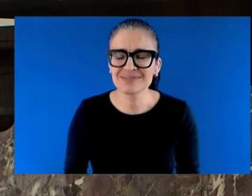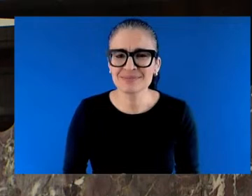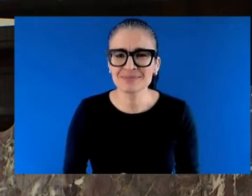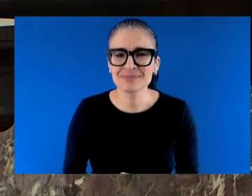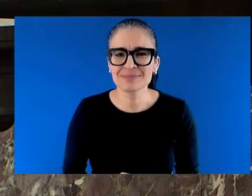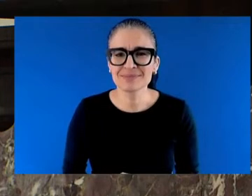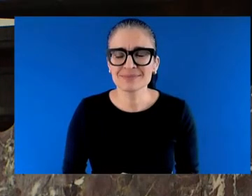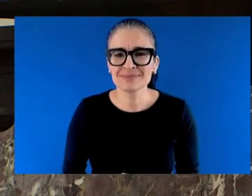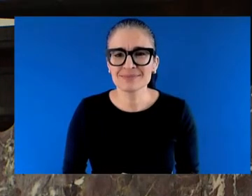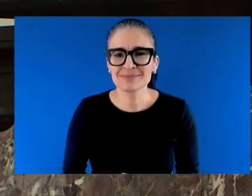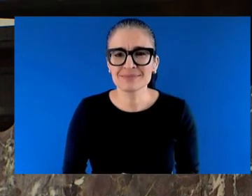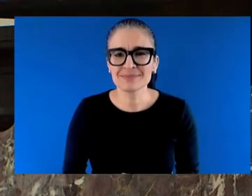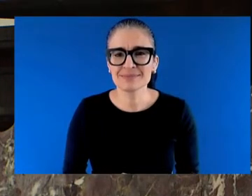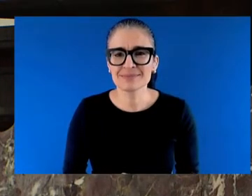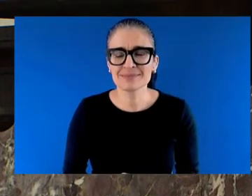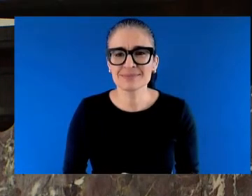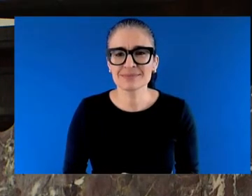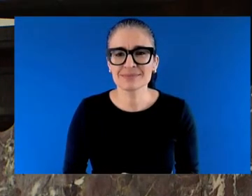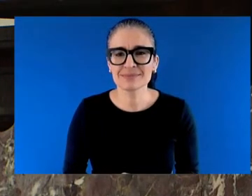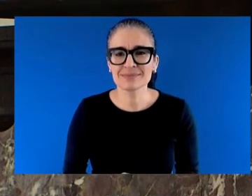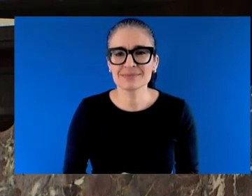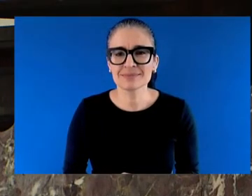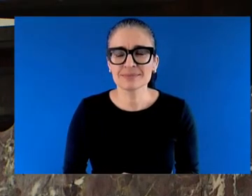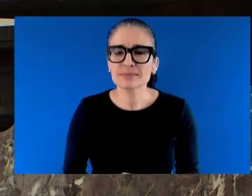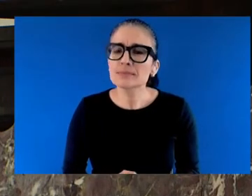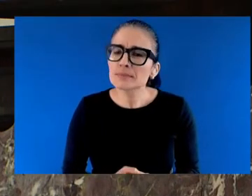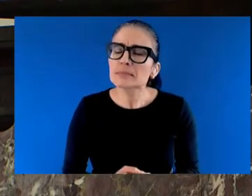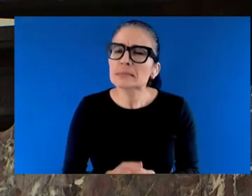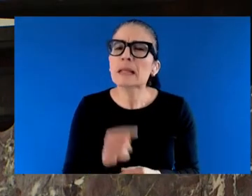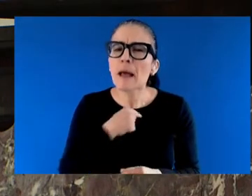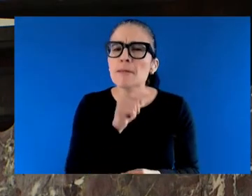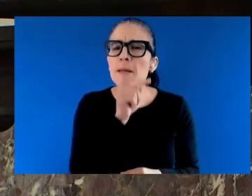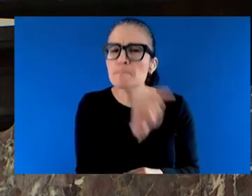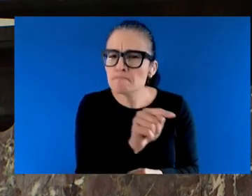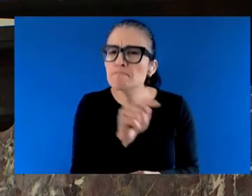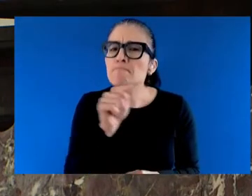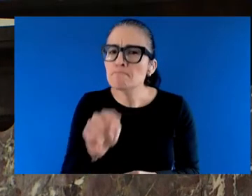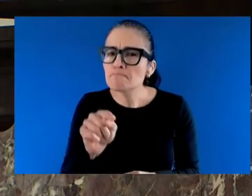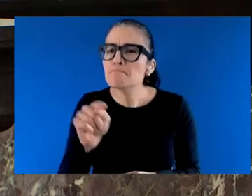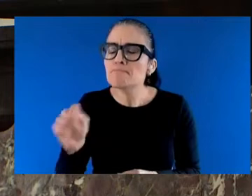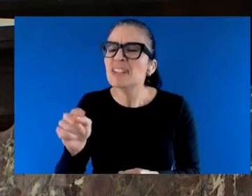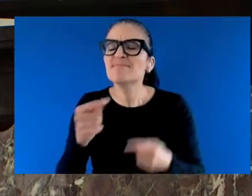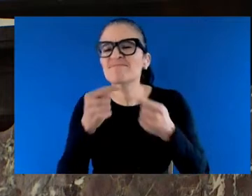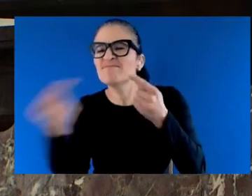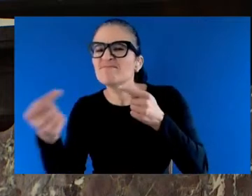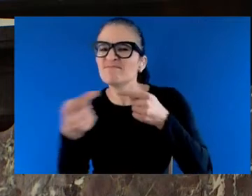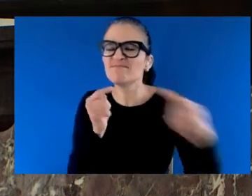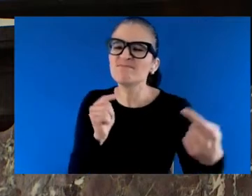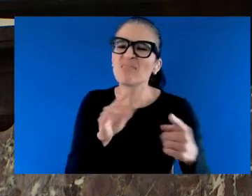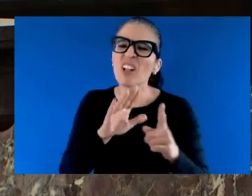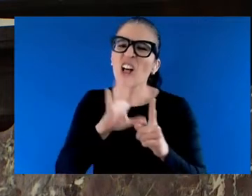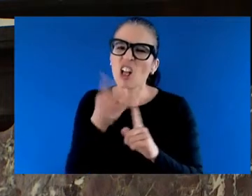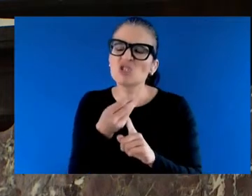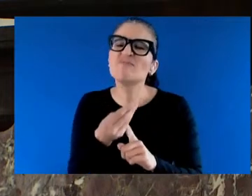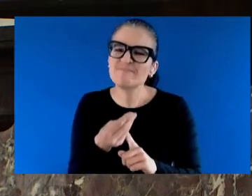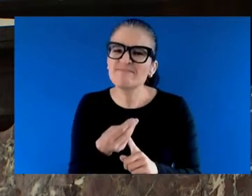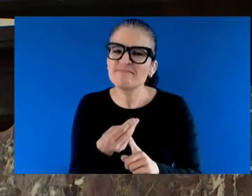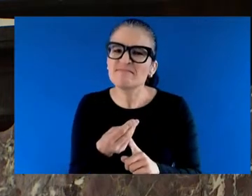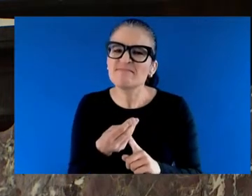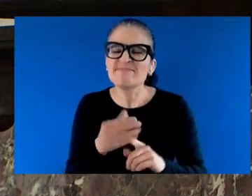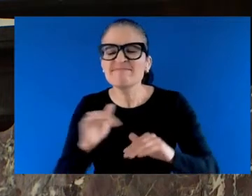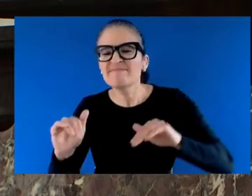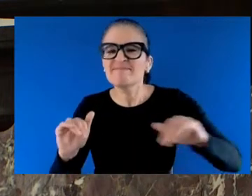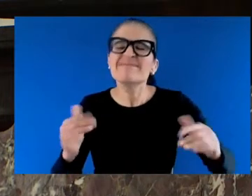cultural differences and language barriers to spread misinformation and disinformation, it ultimately fosters conditions where racism and